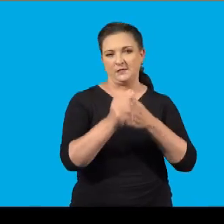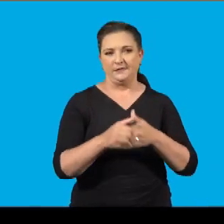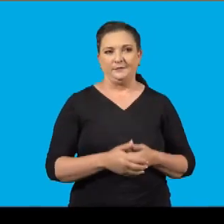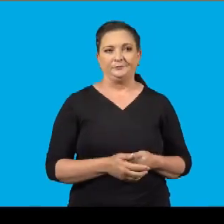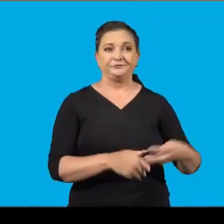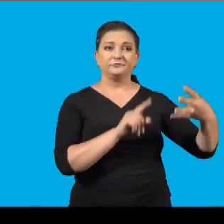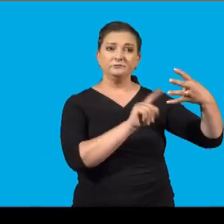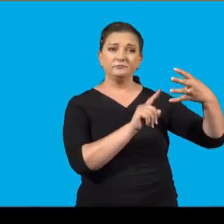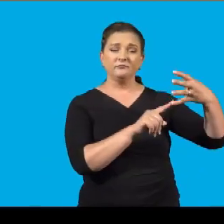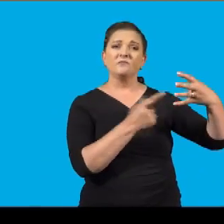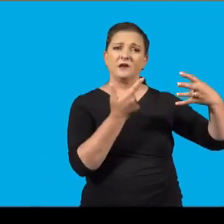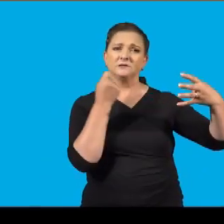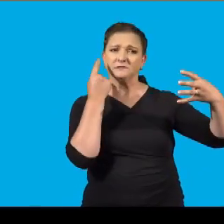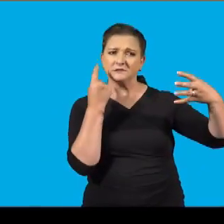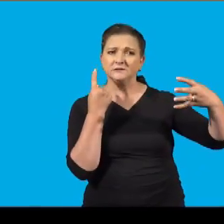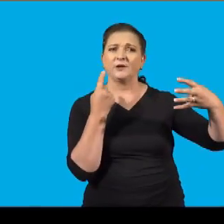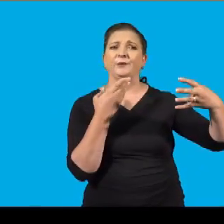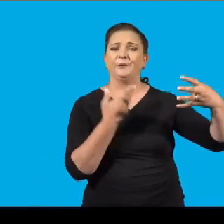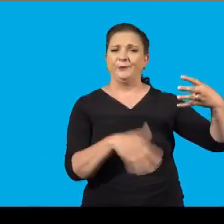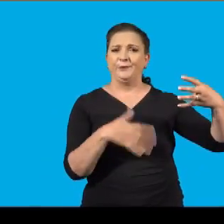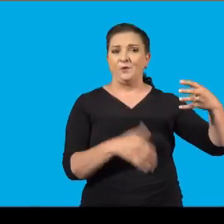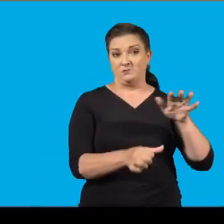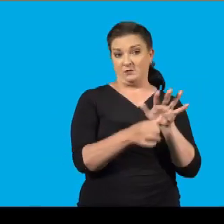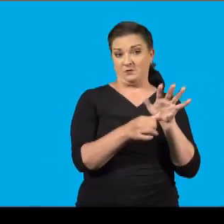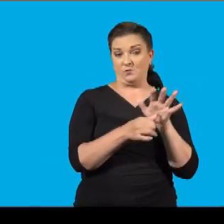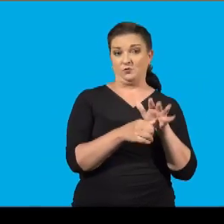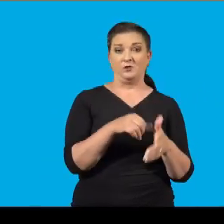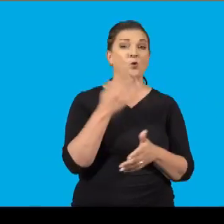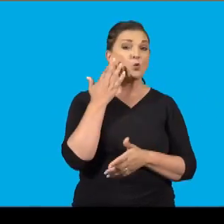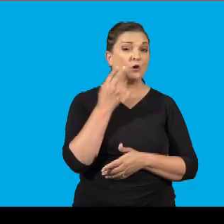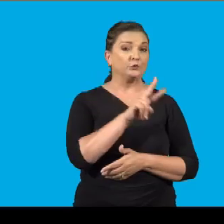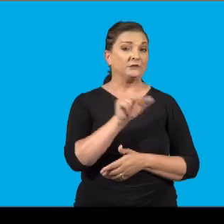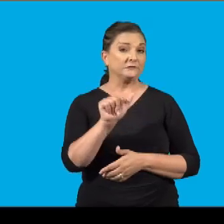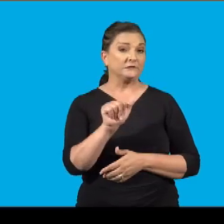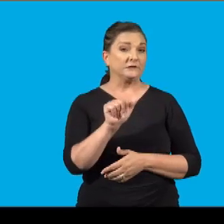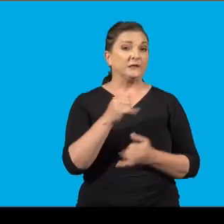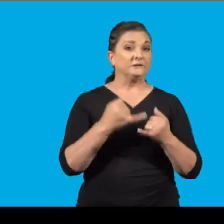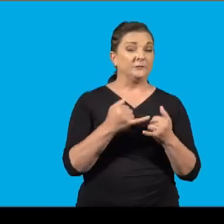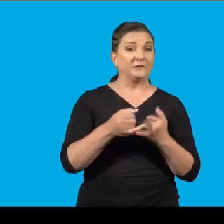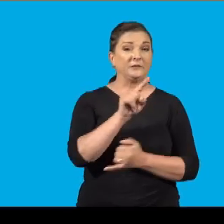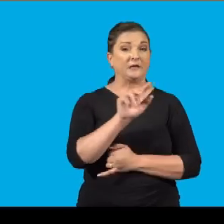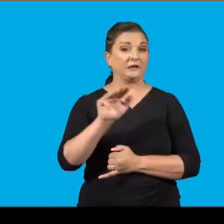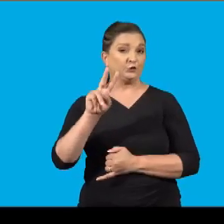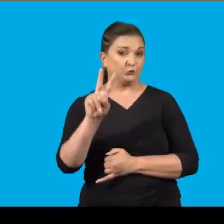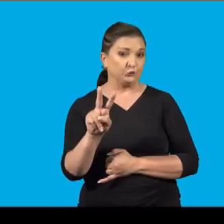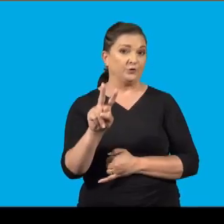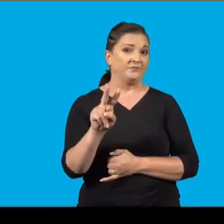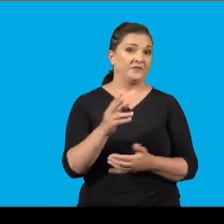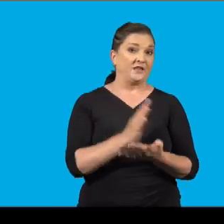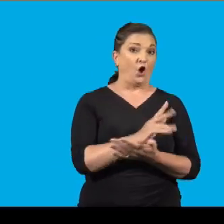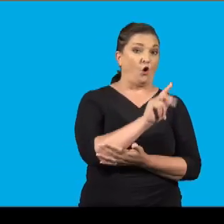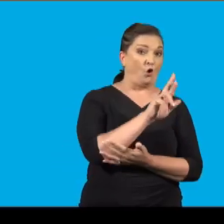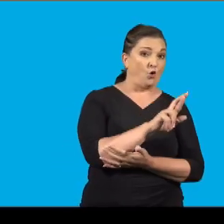political leader. Record of understanding signed, very important to mention that, on the 26th of September